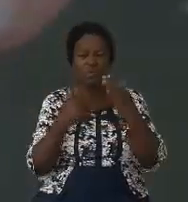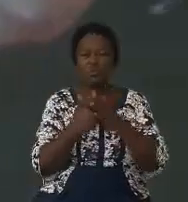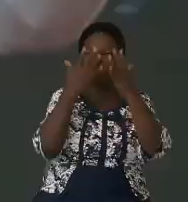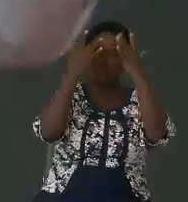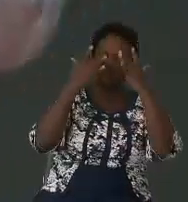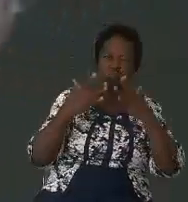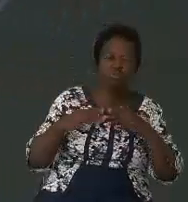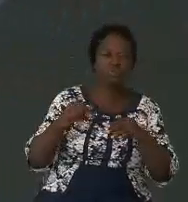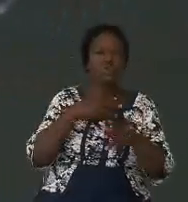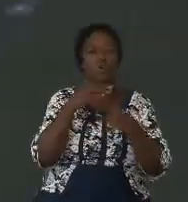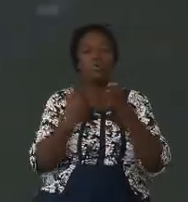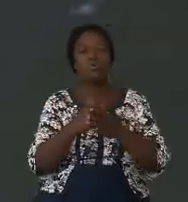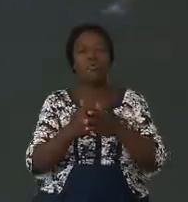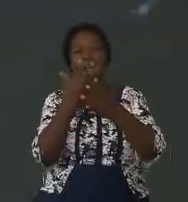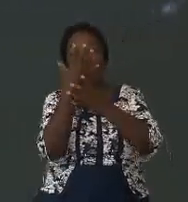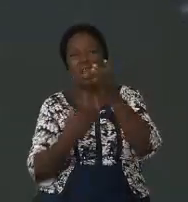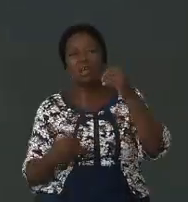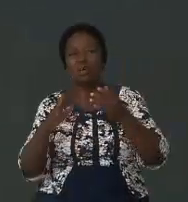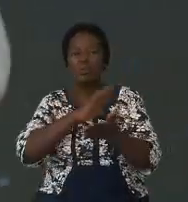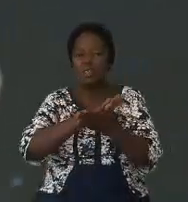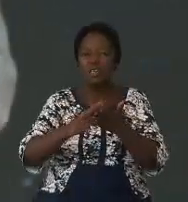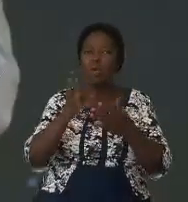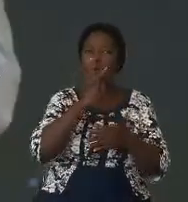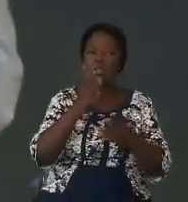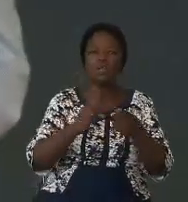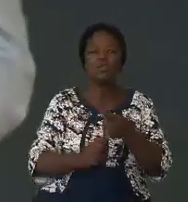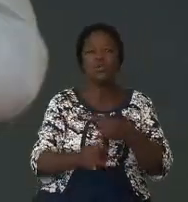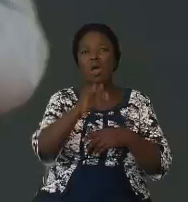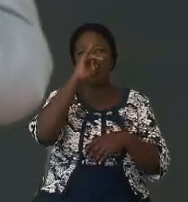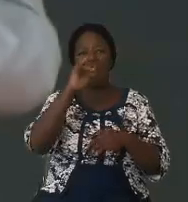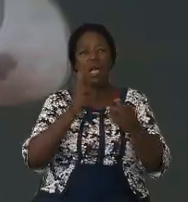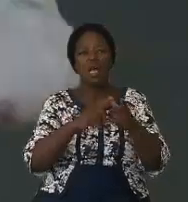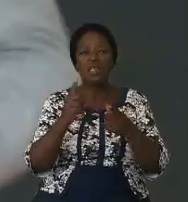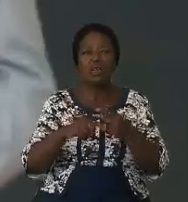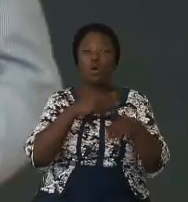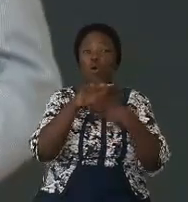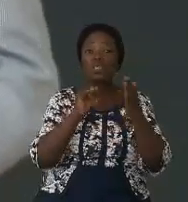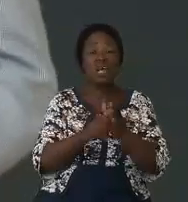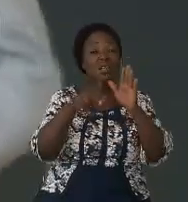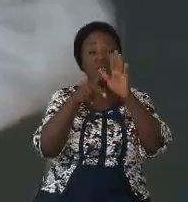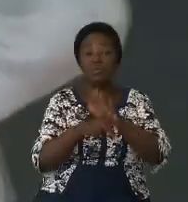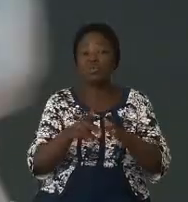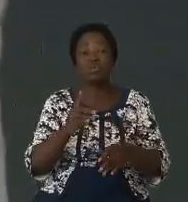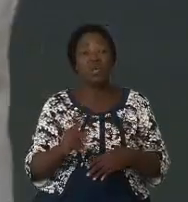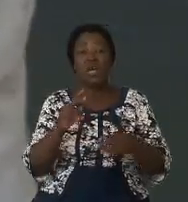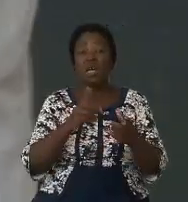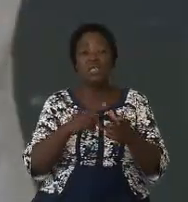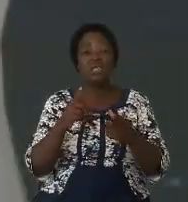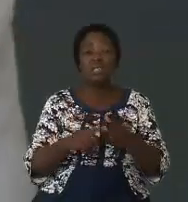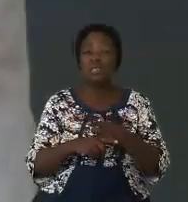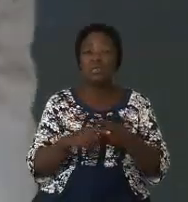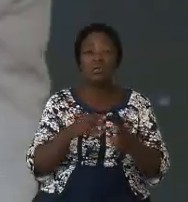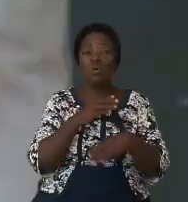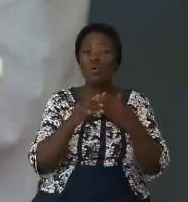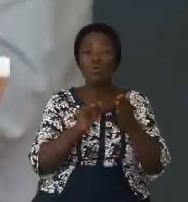that stress and all that dehydration, lack of clean water to drink, and all